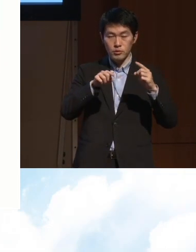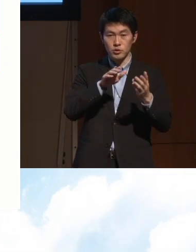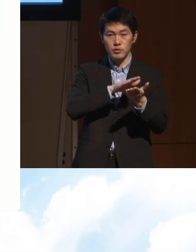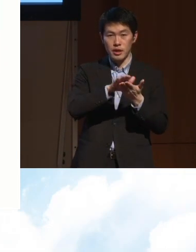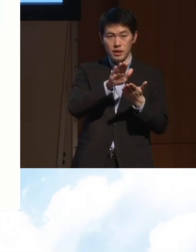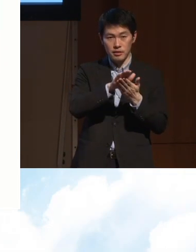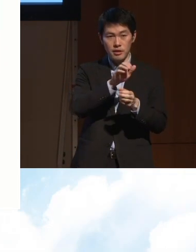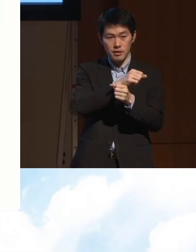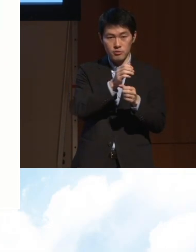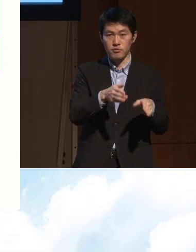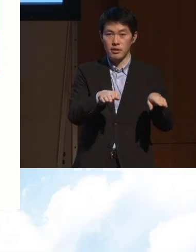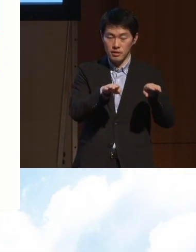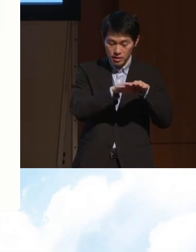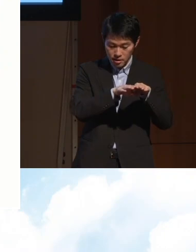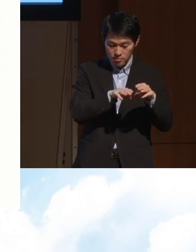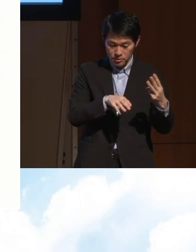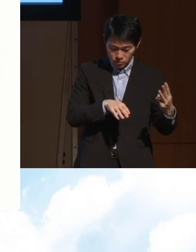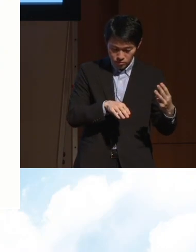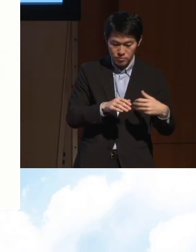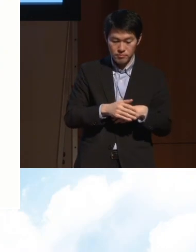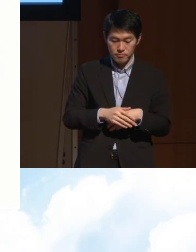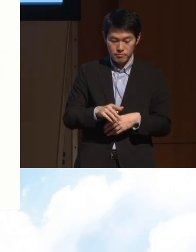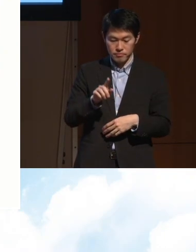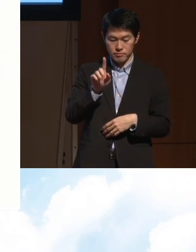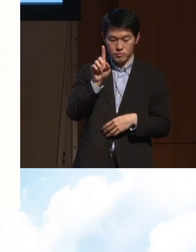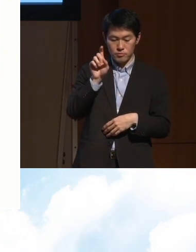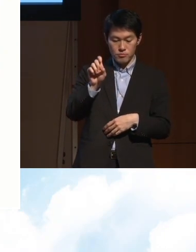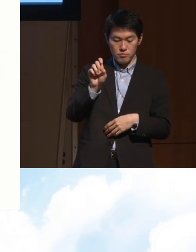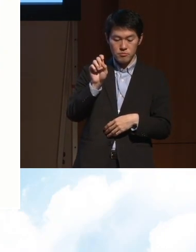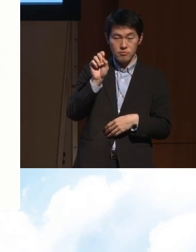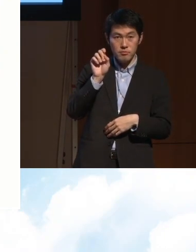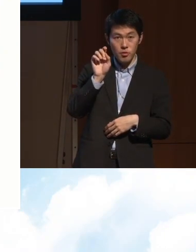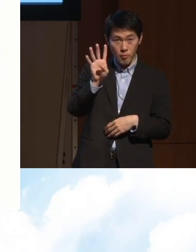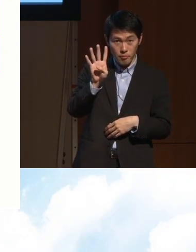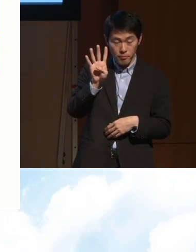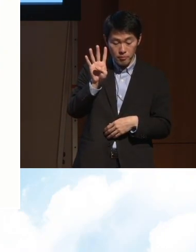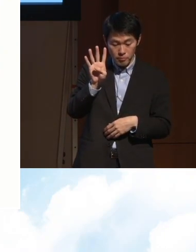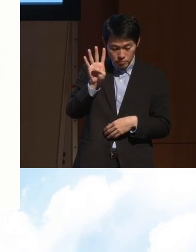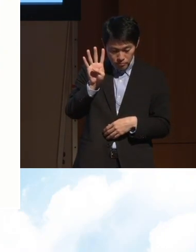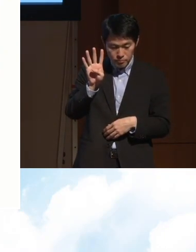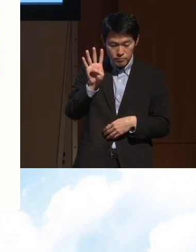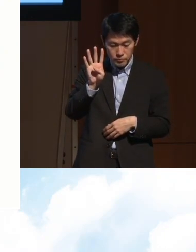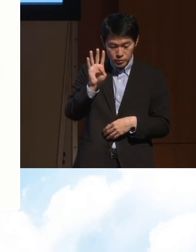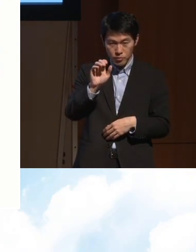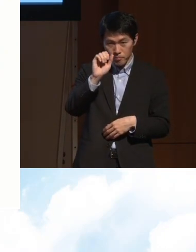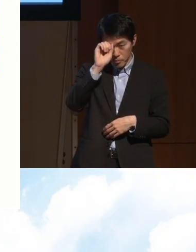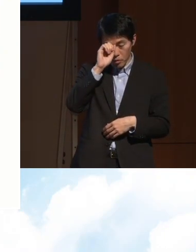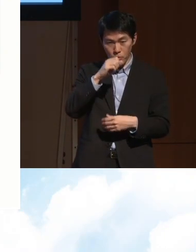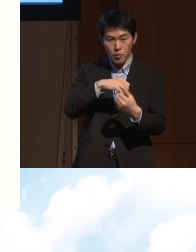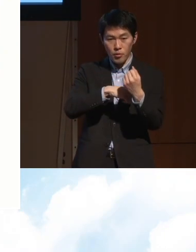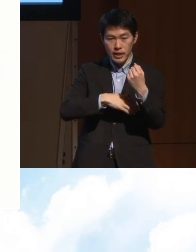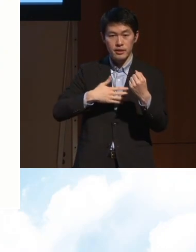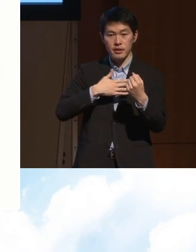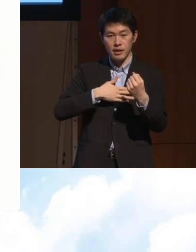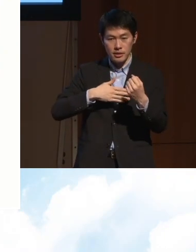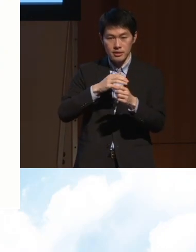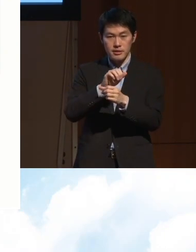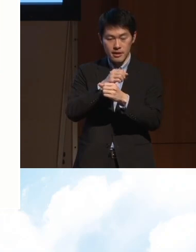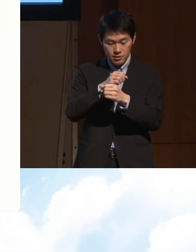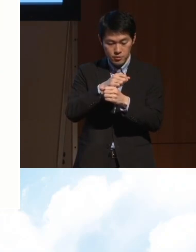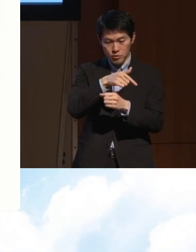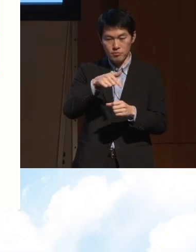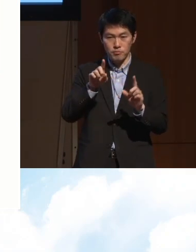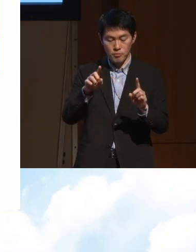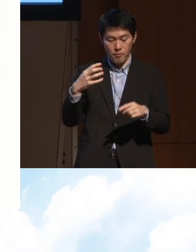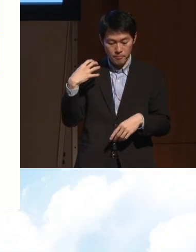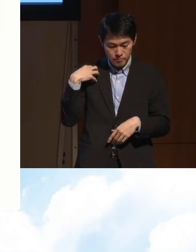14 centers or departments for pathogen research and 7